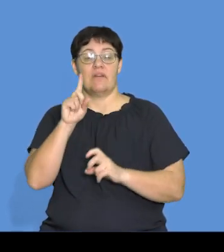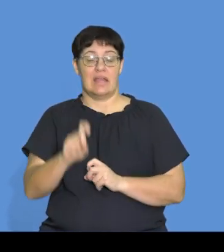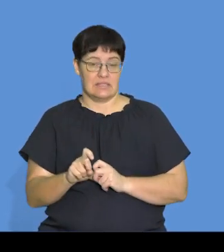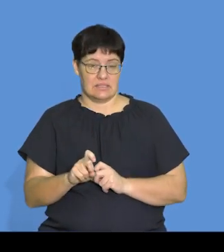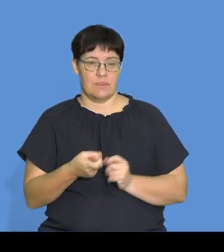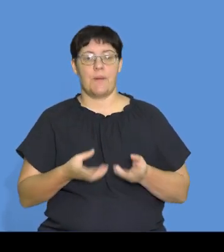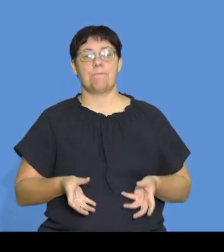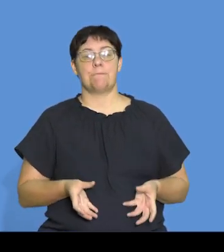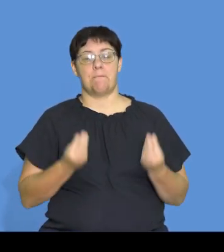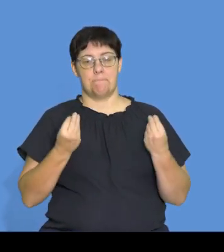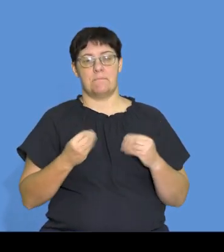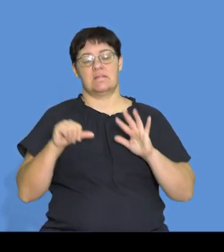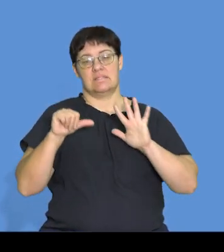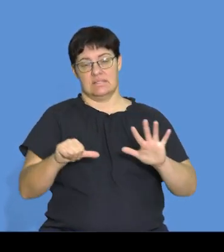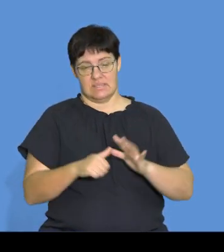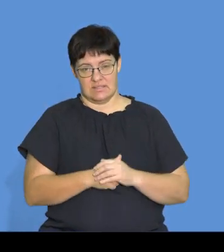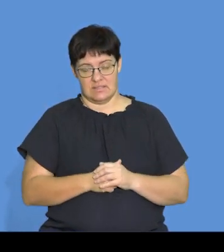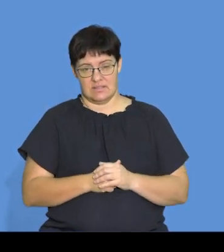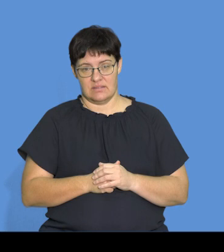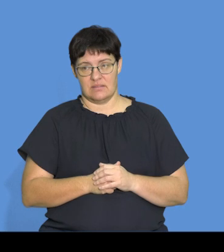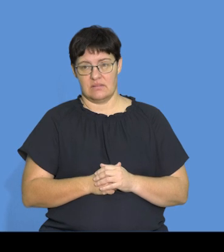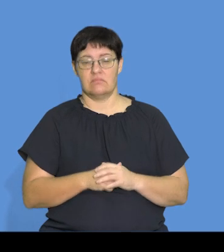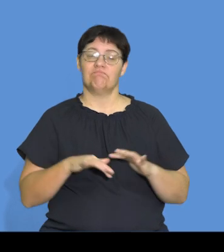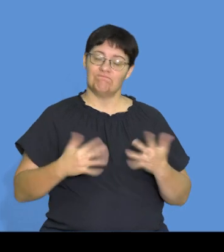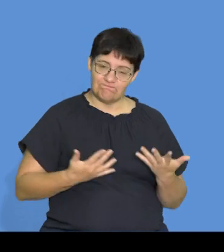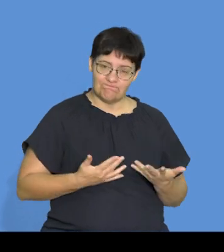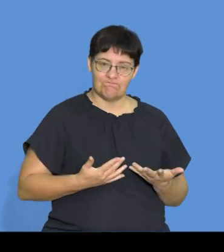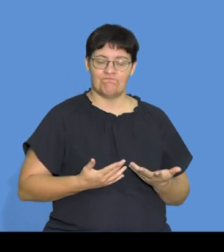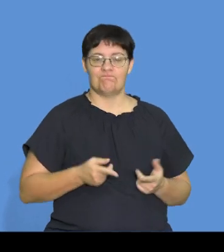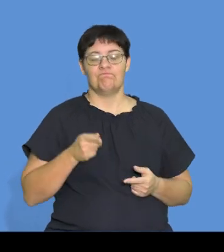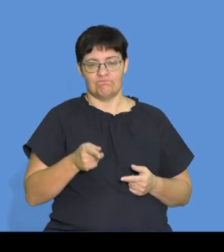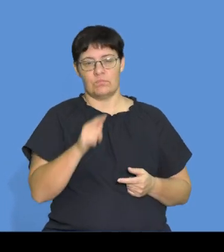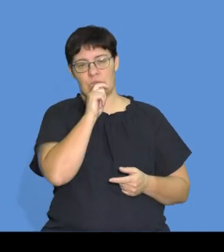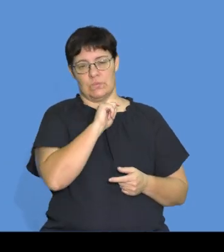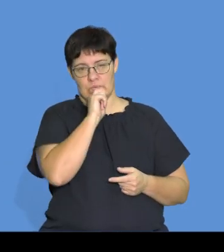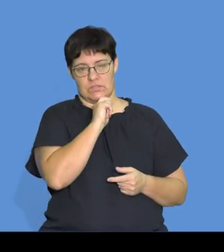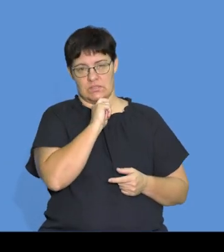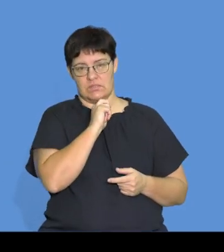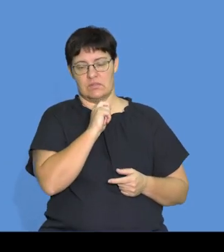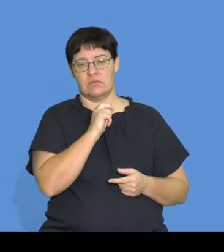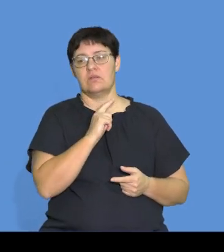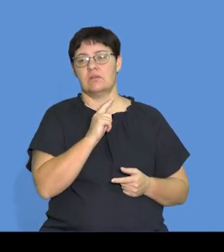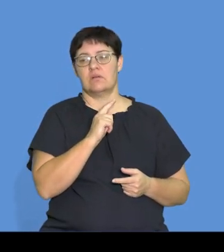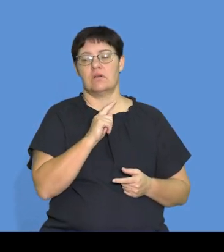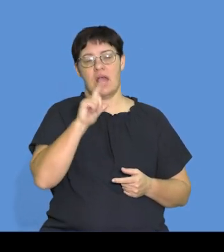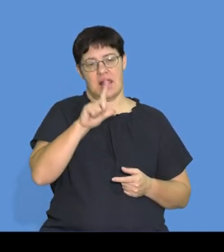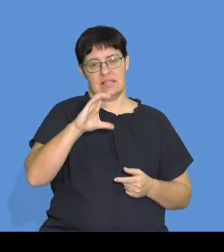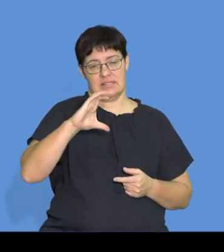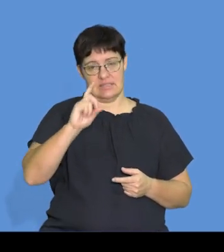will give me 6. So that's how you then use the lowest common